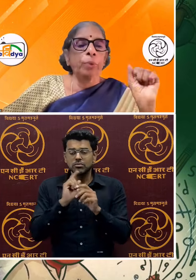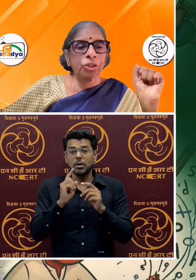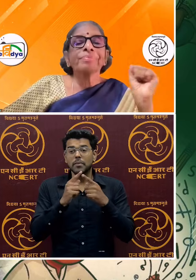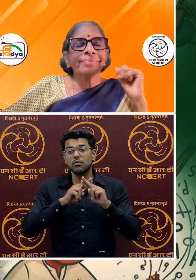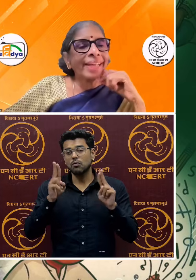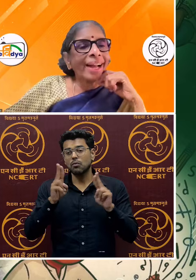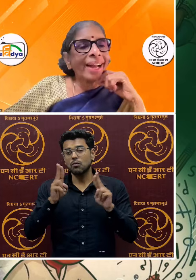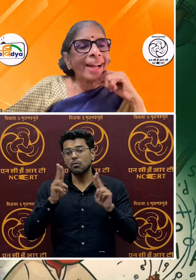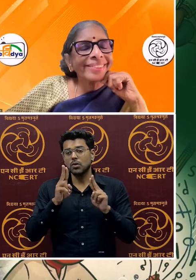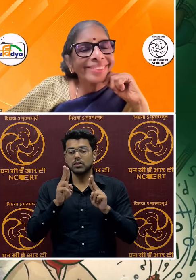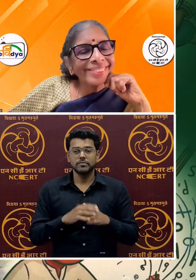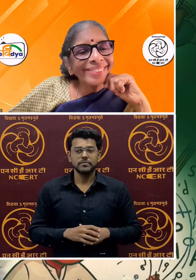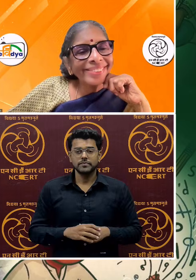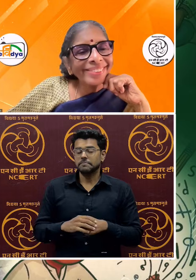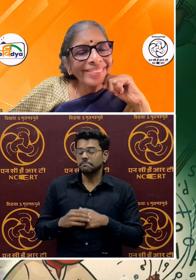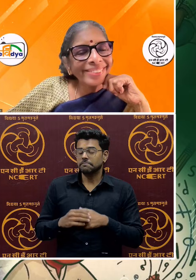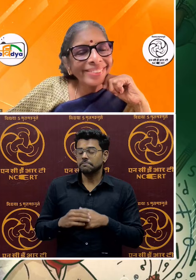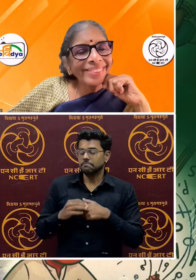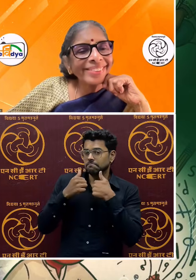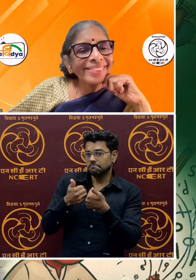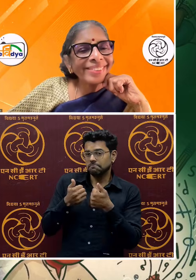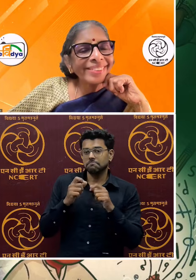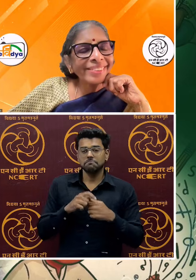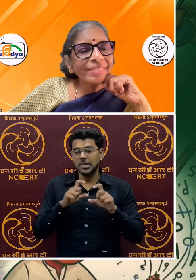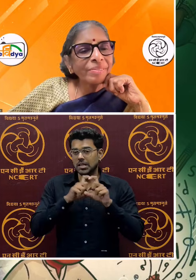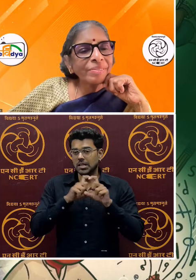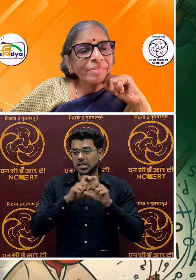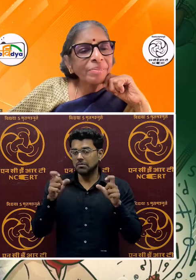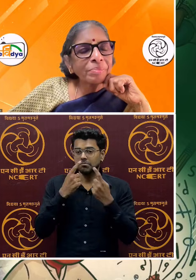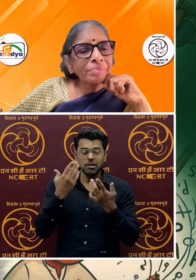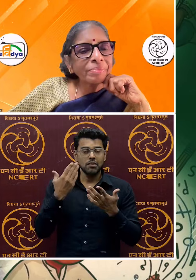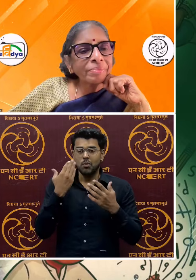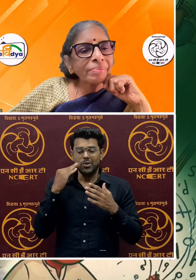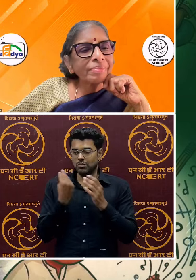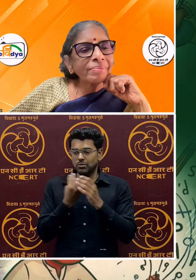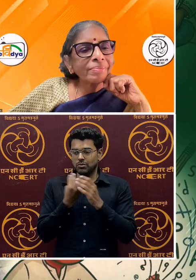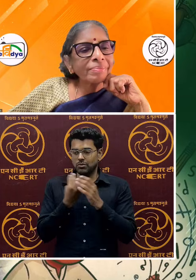holistic approach. Yeah. Very, very nicely said, ma'am, because of course we are not just